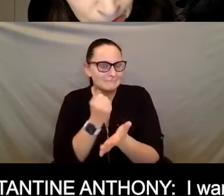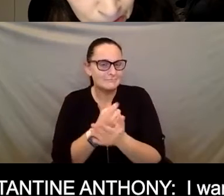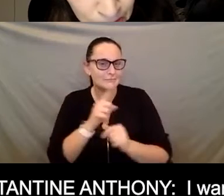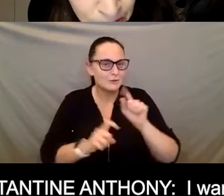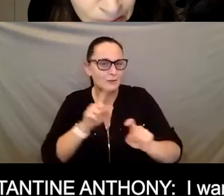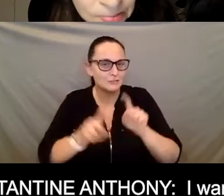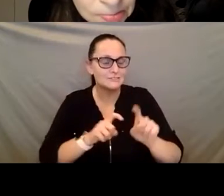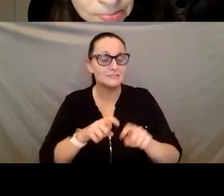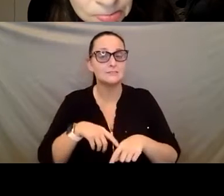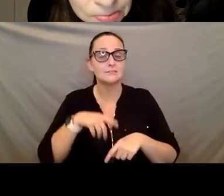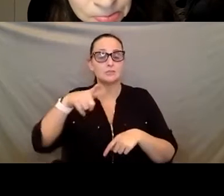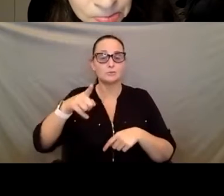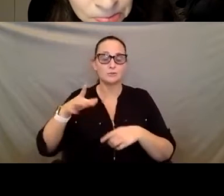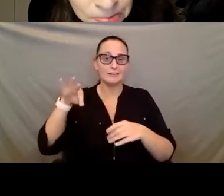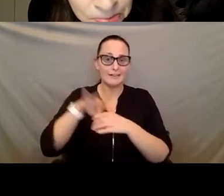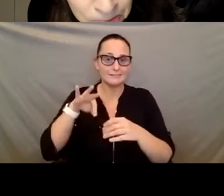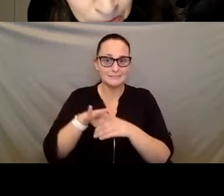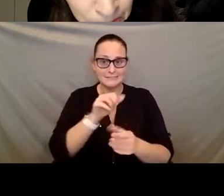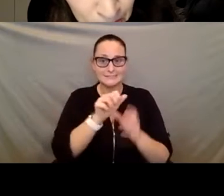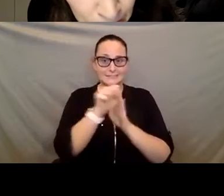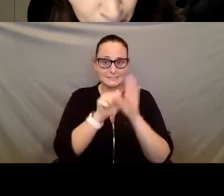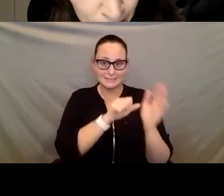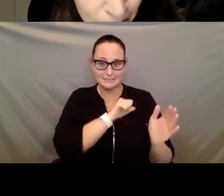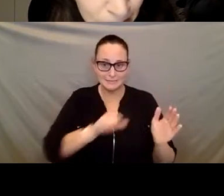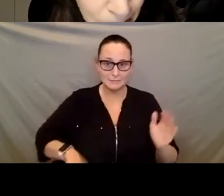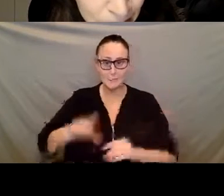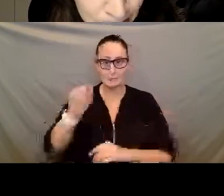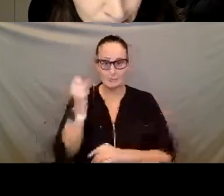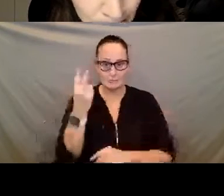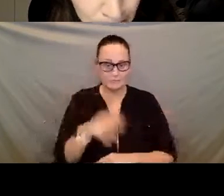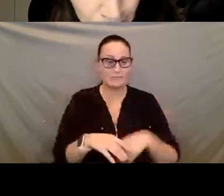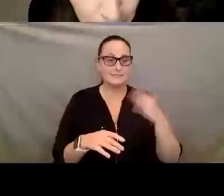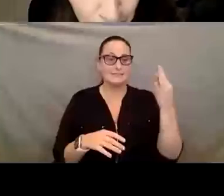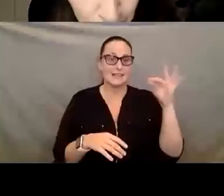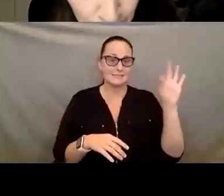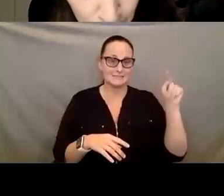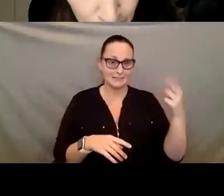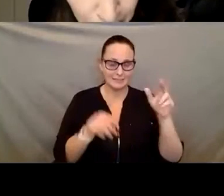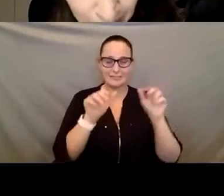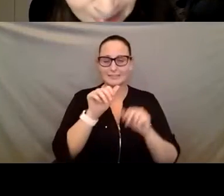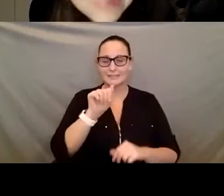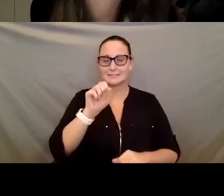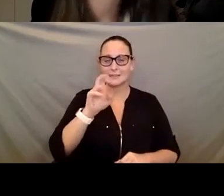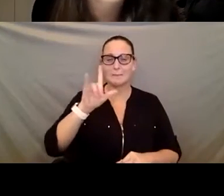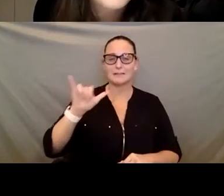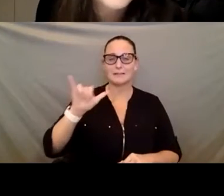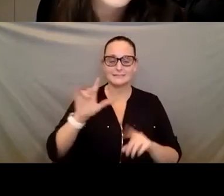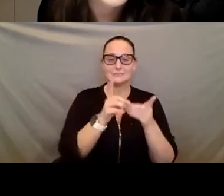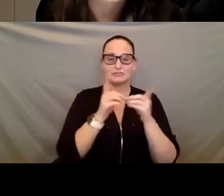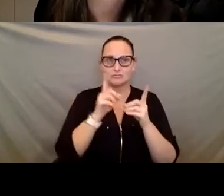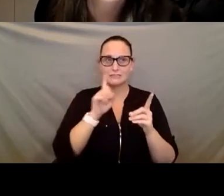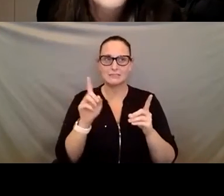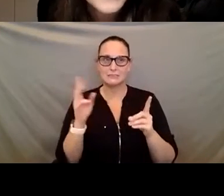questions into you. You were elected in the State Assembly in 2012. You're in the 19th Assembly District. That's basically west side of